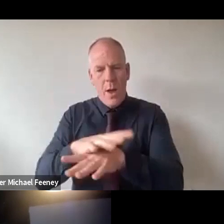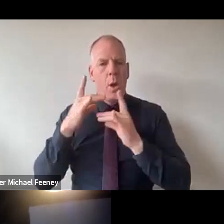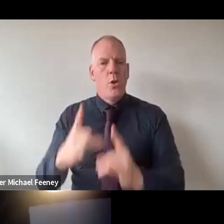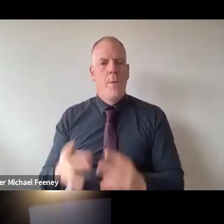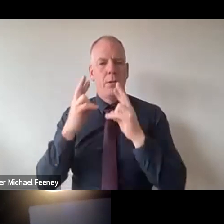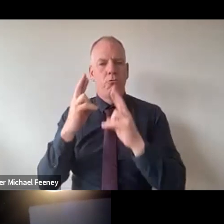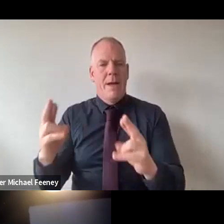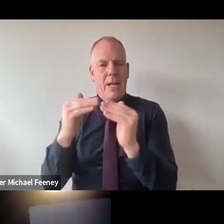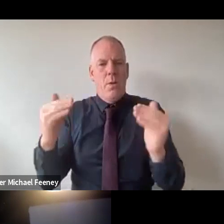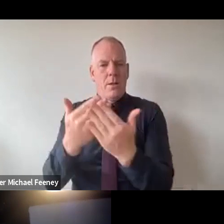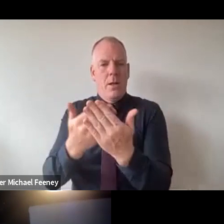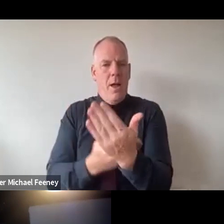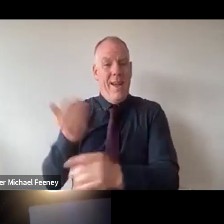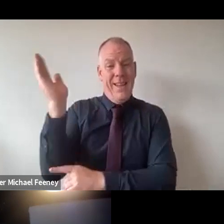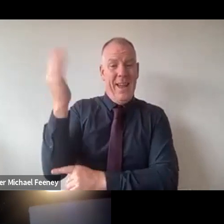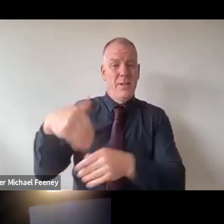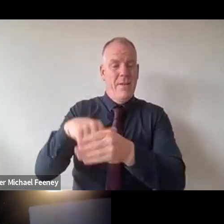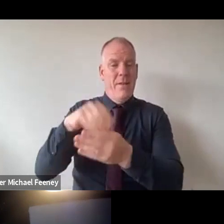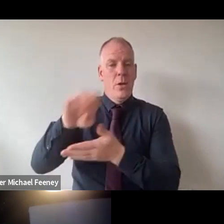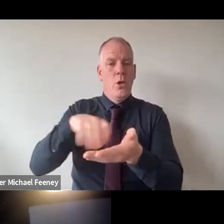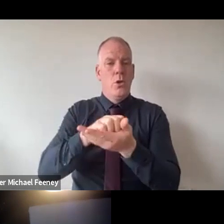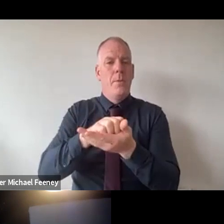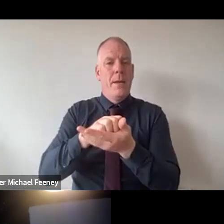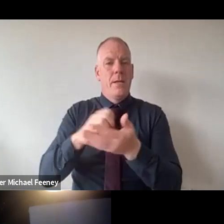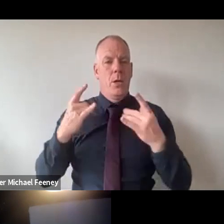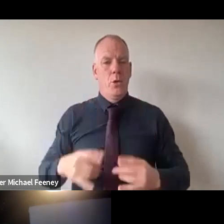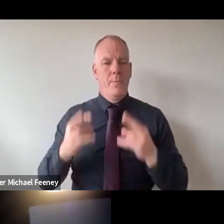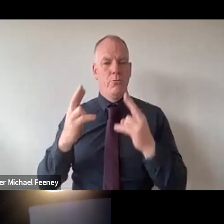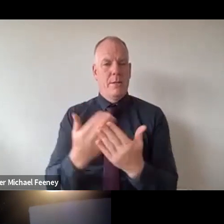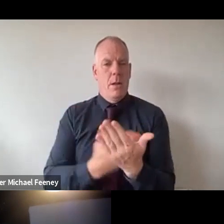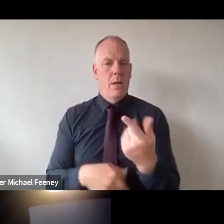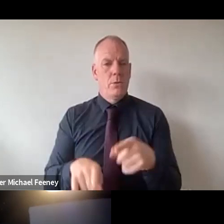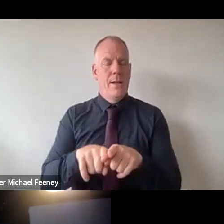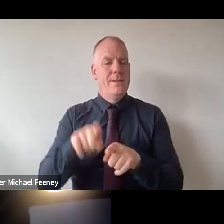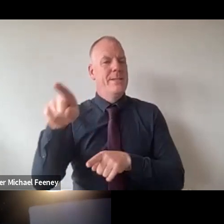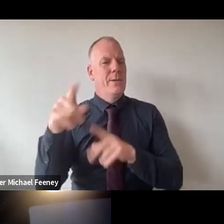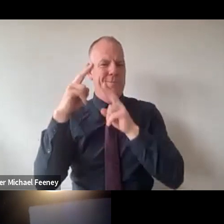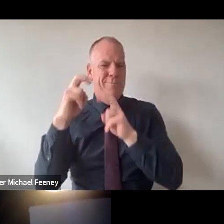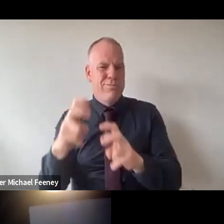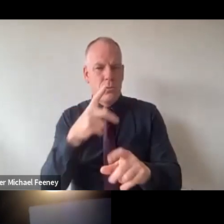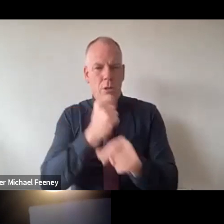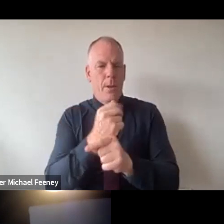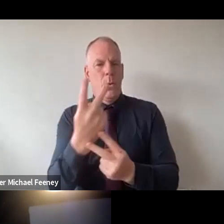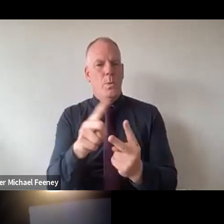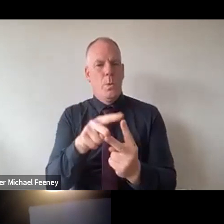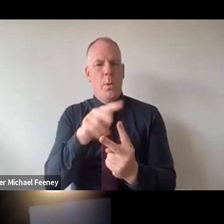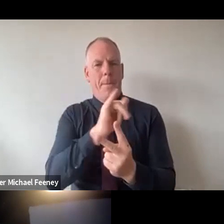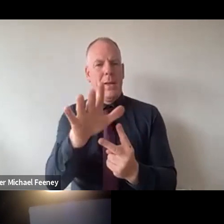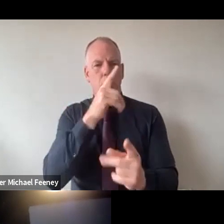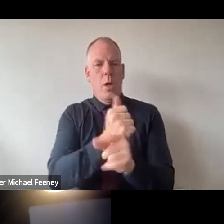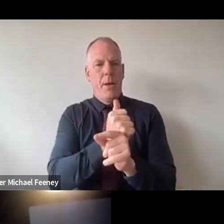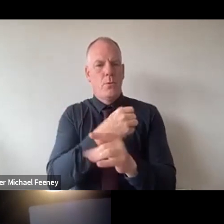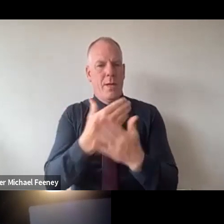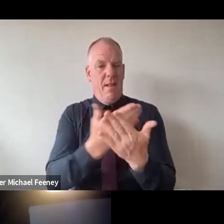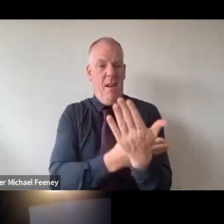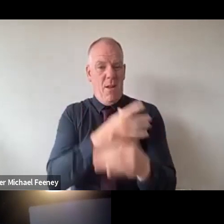law, and has lectured in the area of European human rights law. She will analyse the two bills for us today and give us